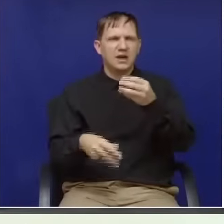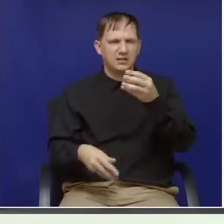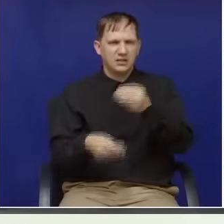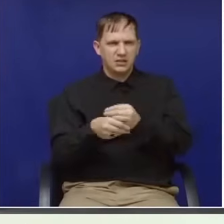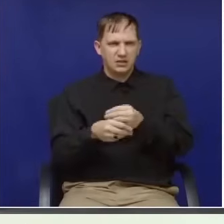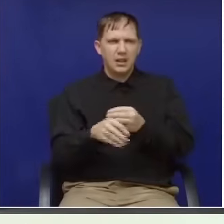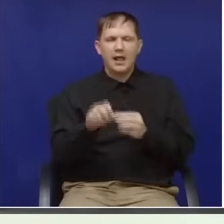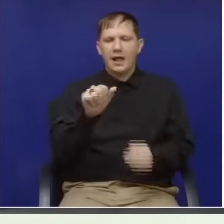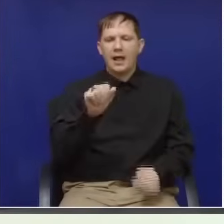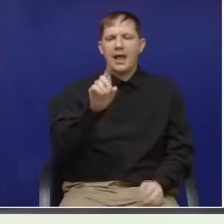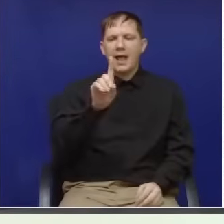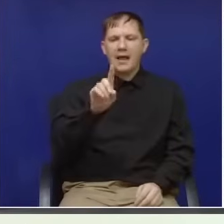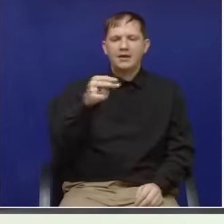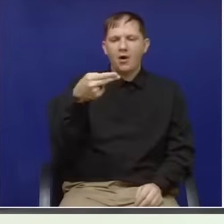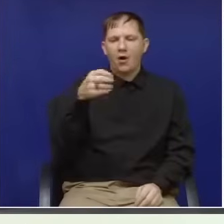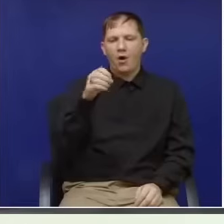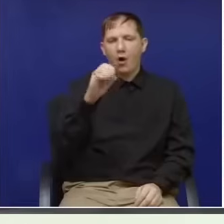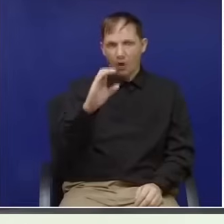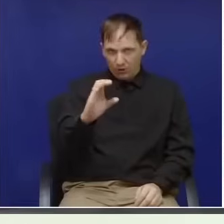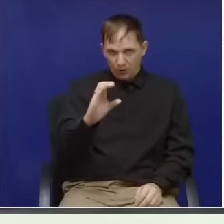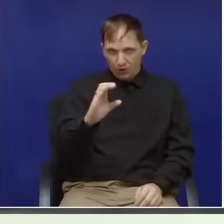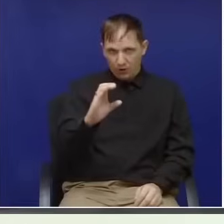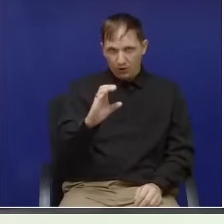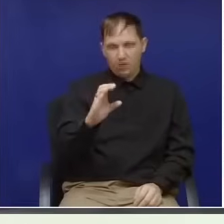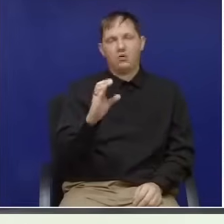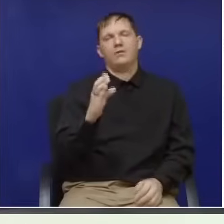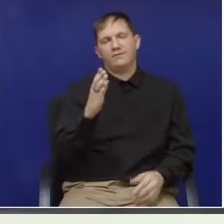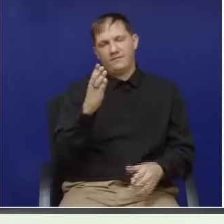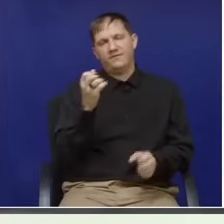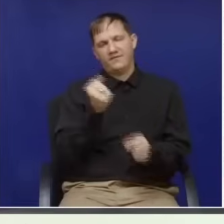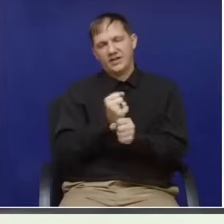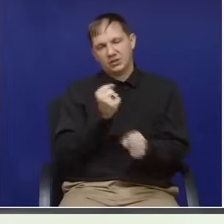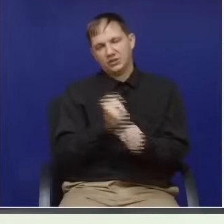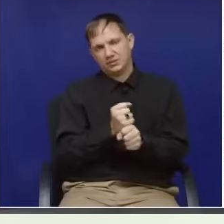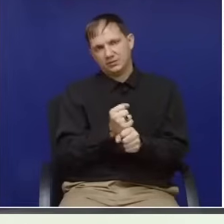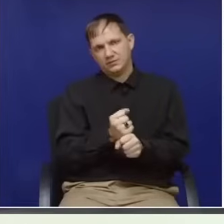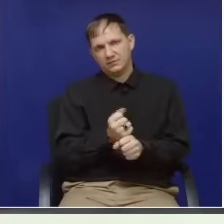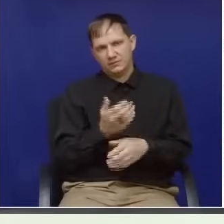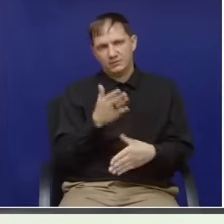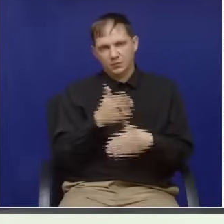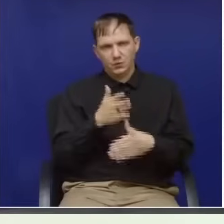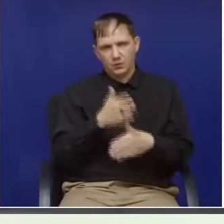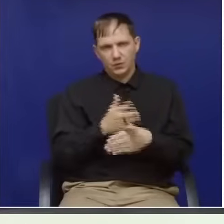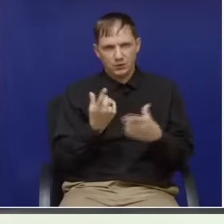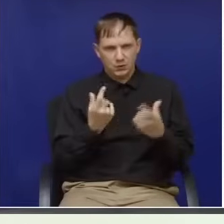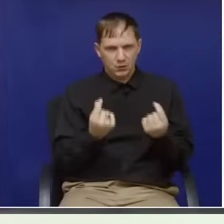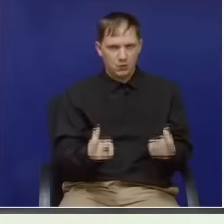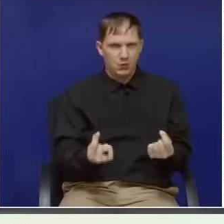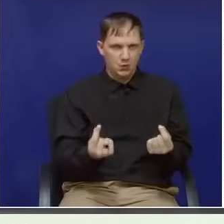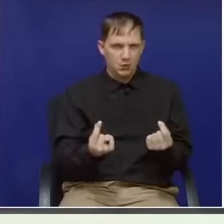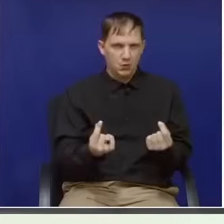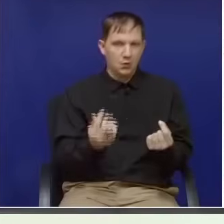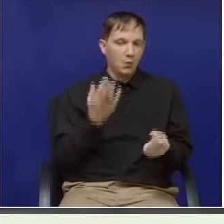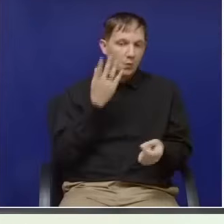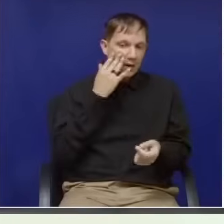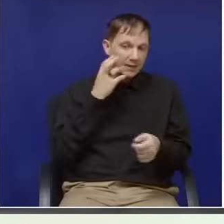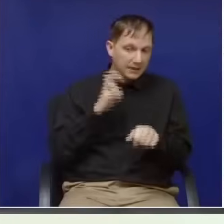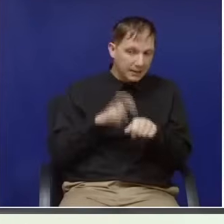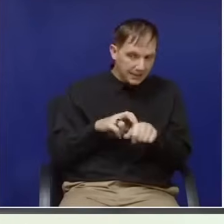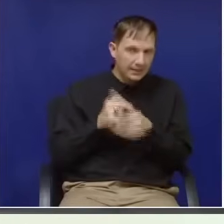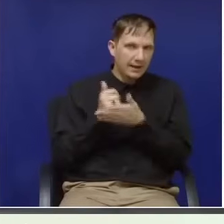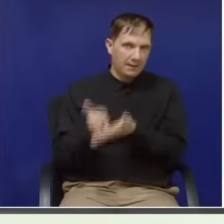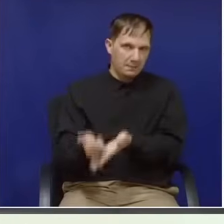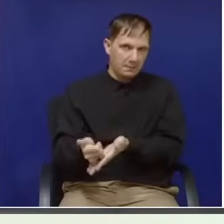performing primary functions at police stations and or units within the provinces. The dive points within